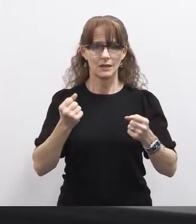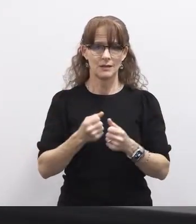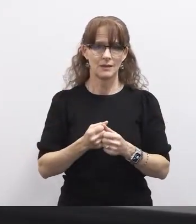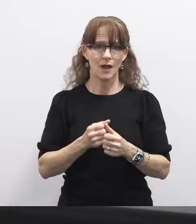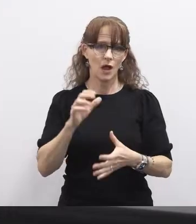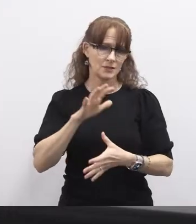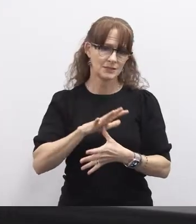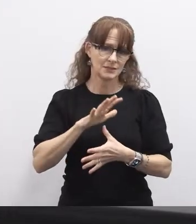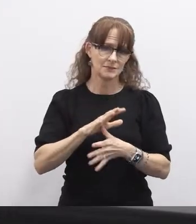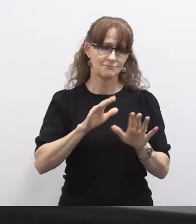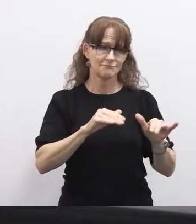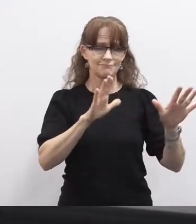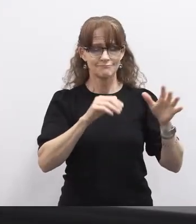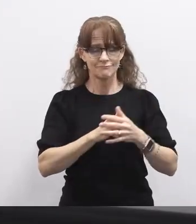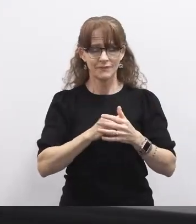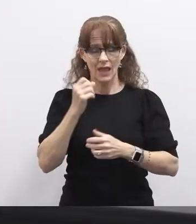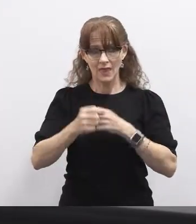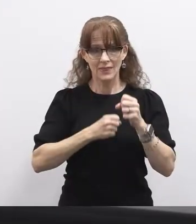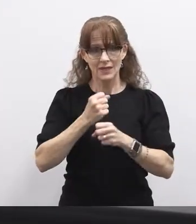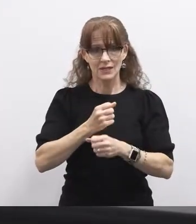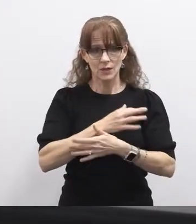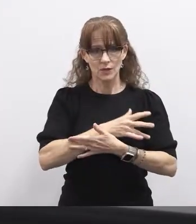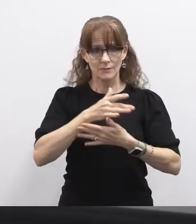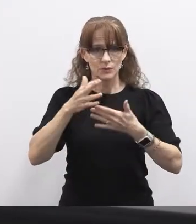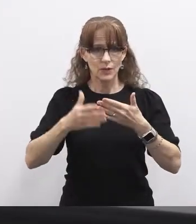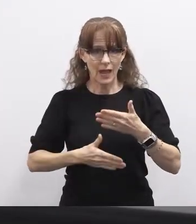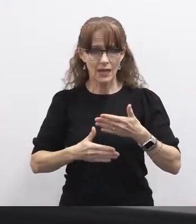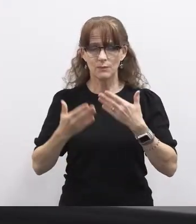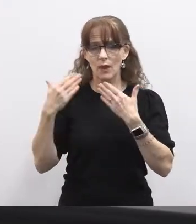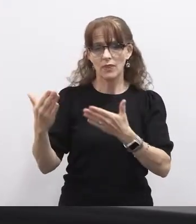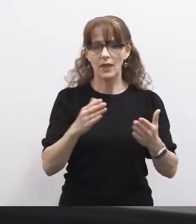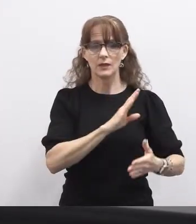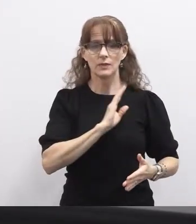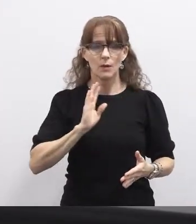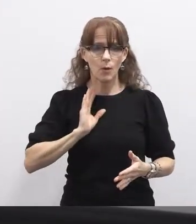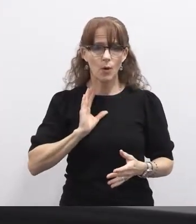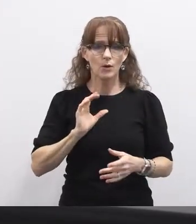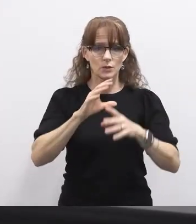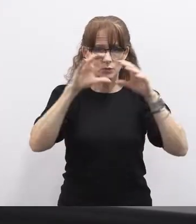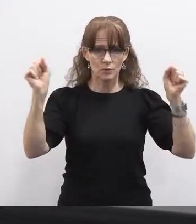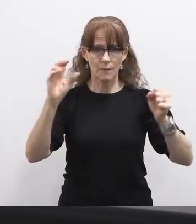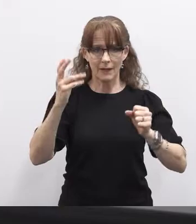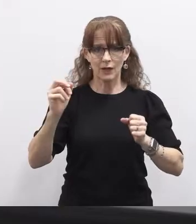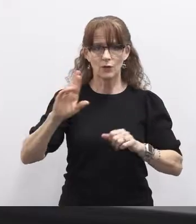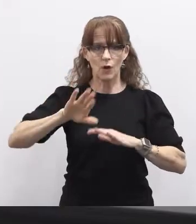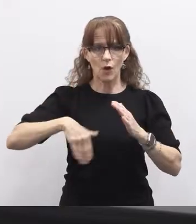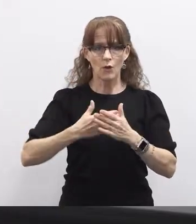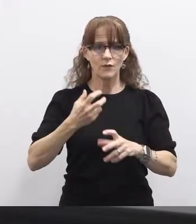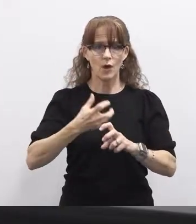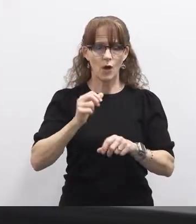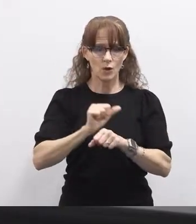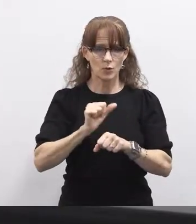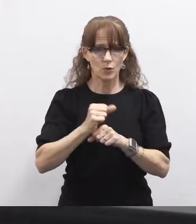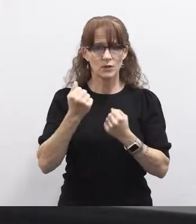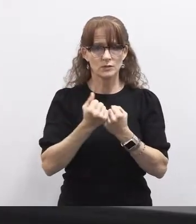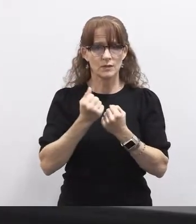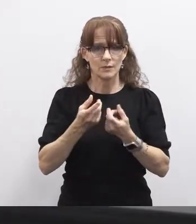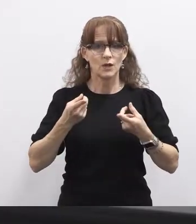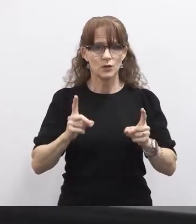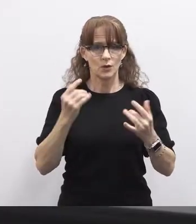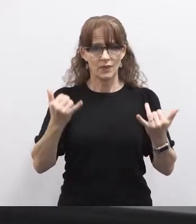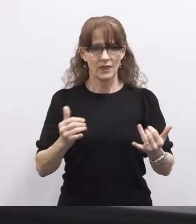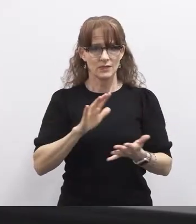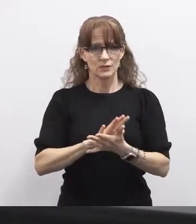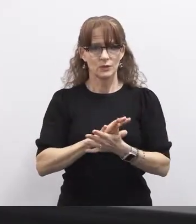seniors. As the year comes to a close, we would like to thank the board and Superintendent Baker for all of your hard work and support during the school